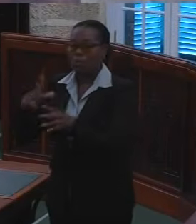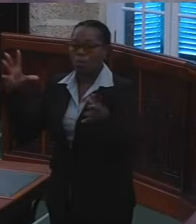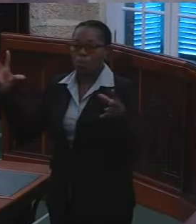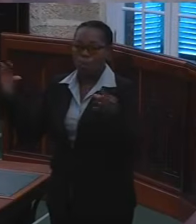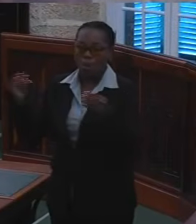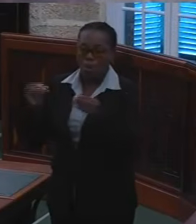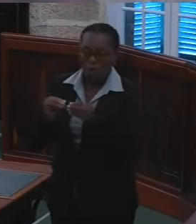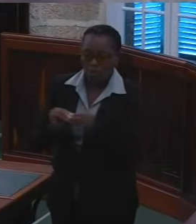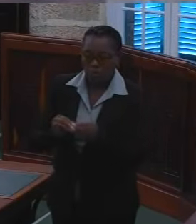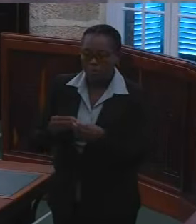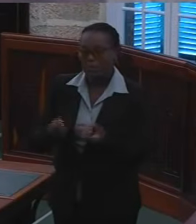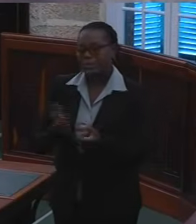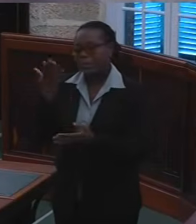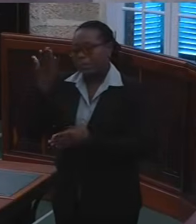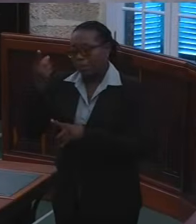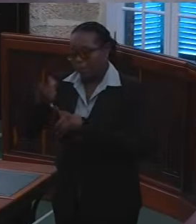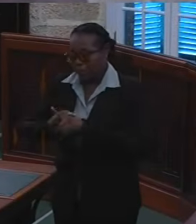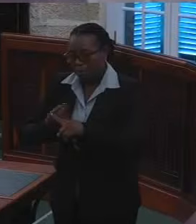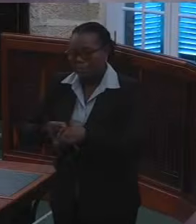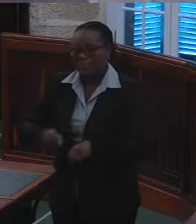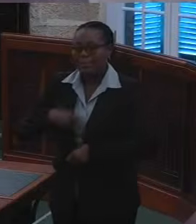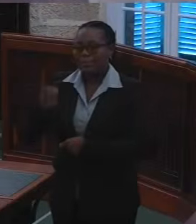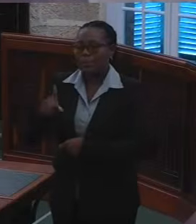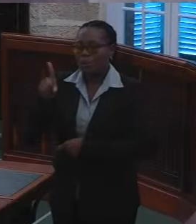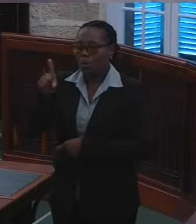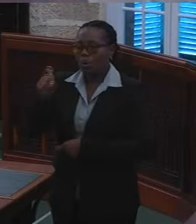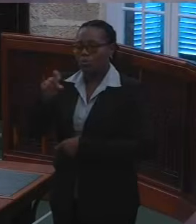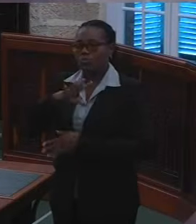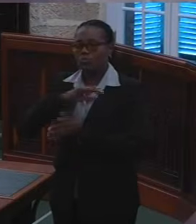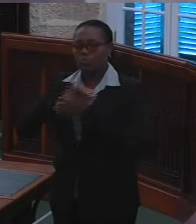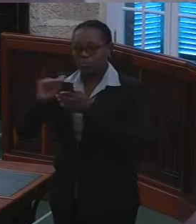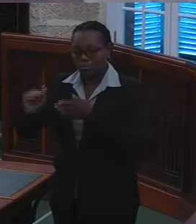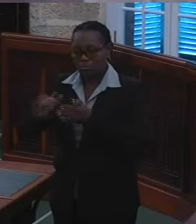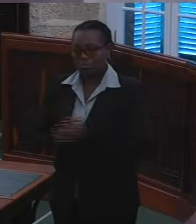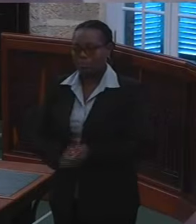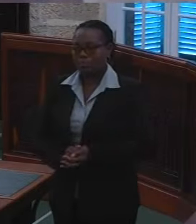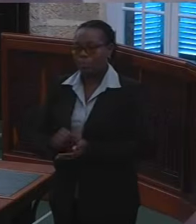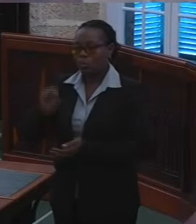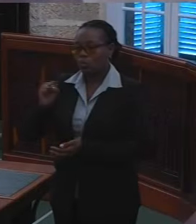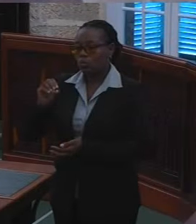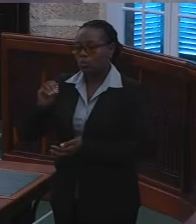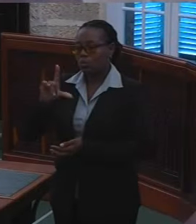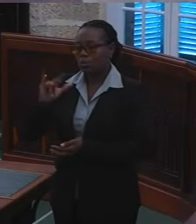months. The solidarity allowance, which provided for $300.